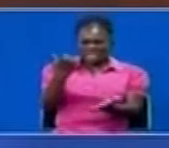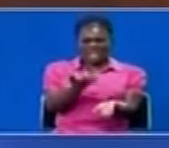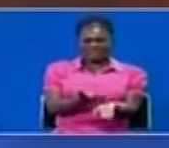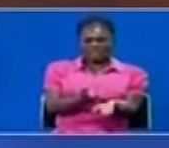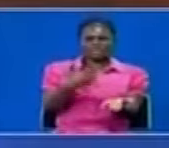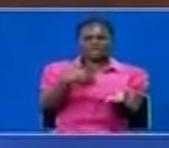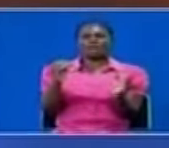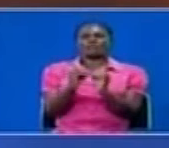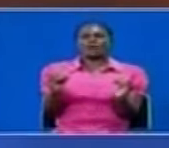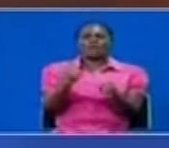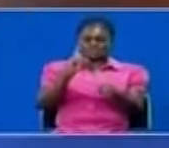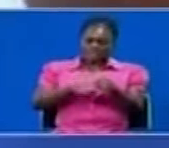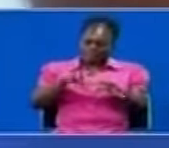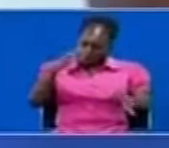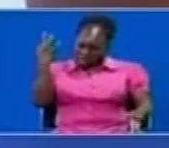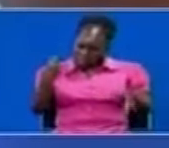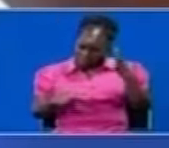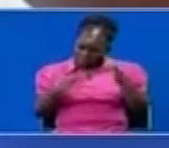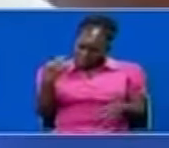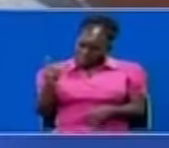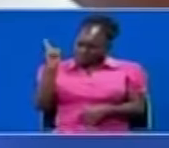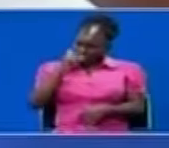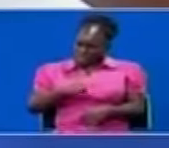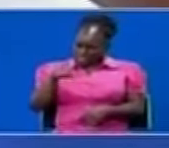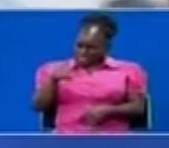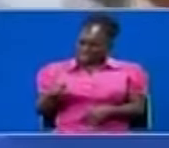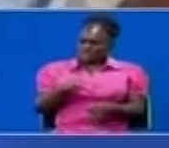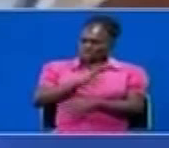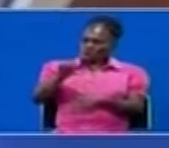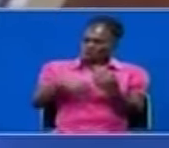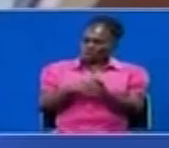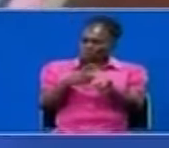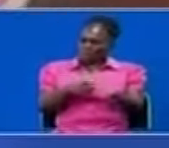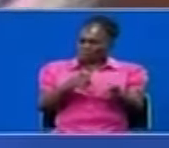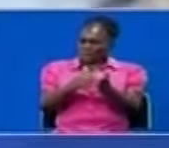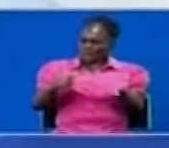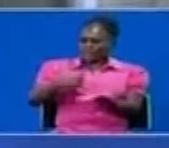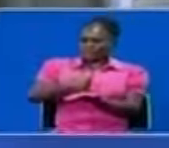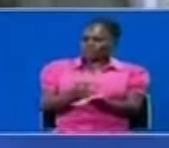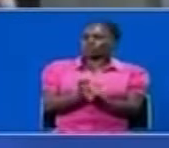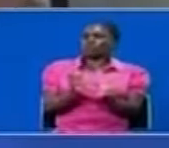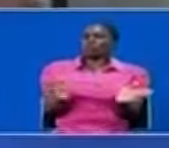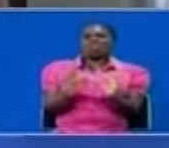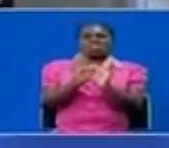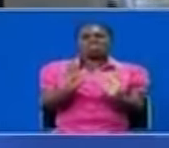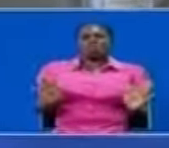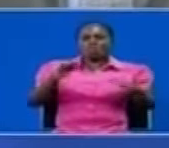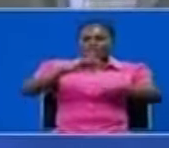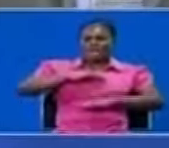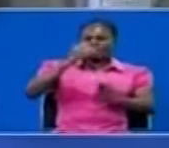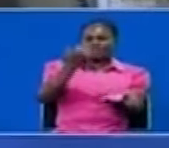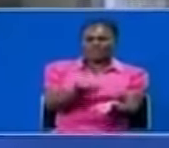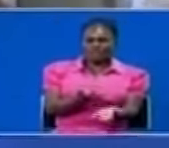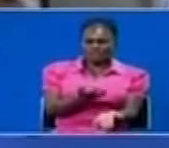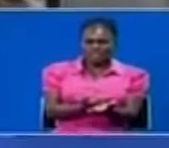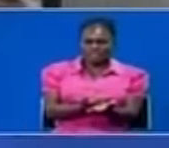water. In his analysis, Tobiko concludes that in all three charges leveled against Ouko, there was no sufficient